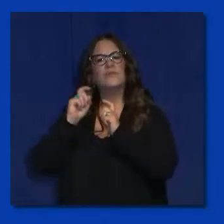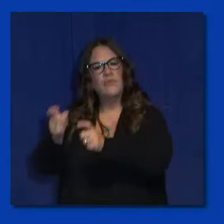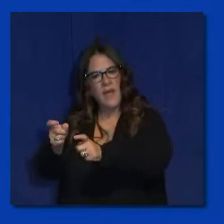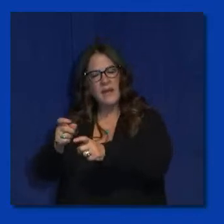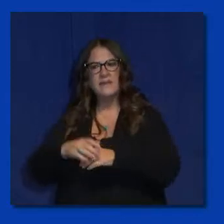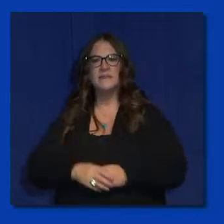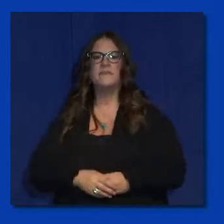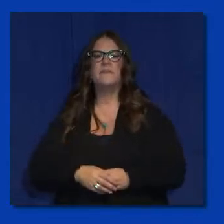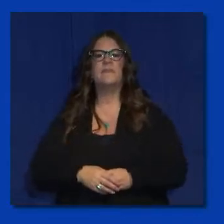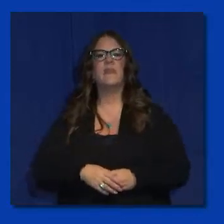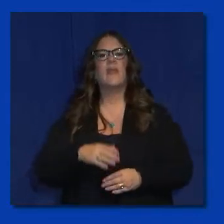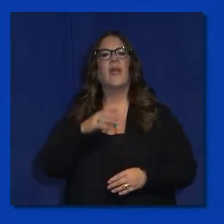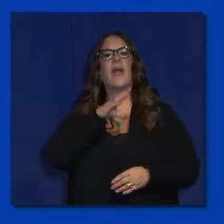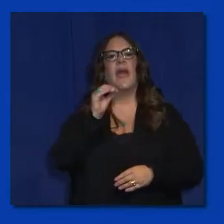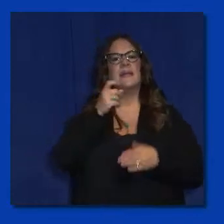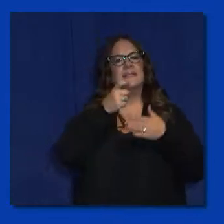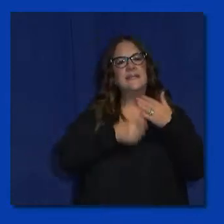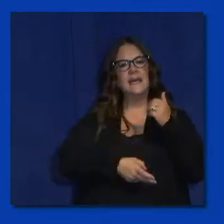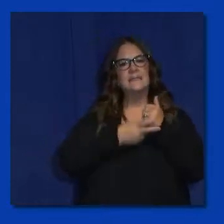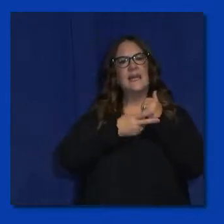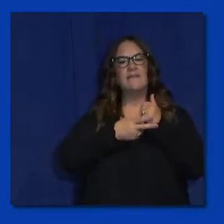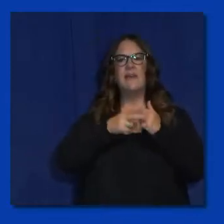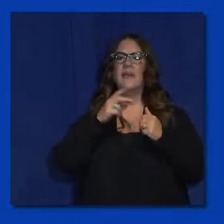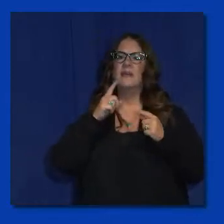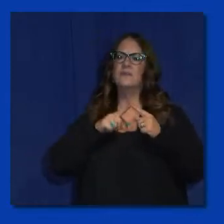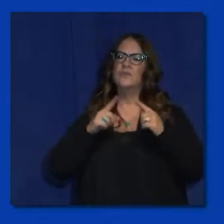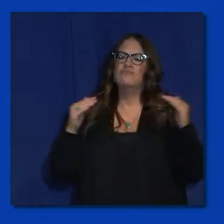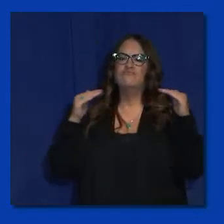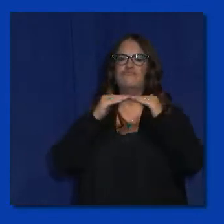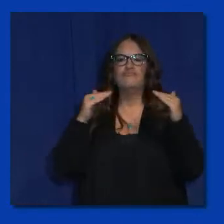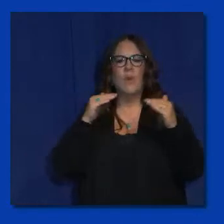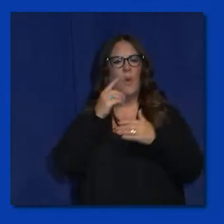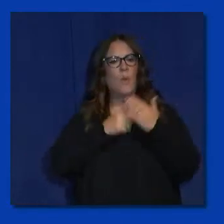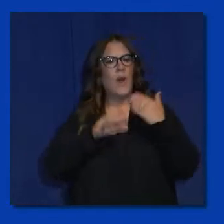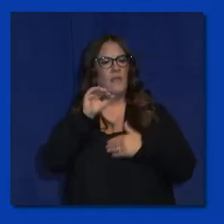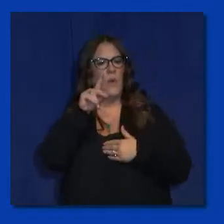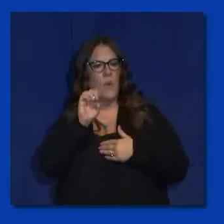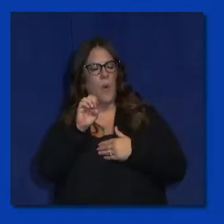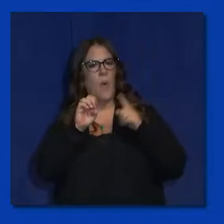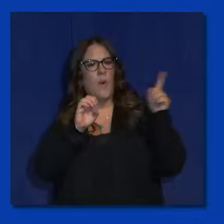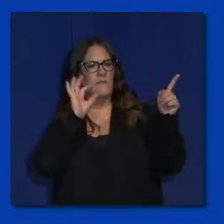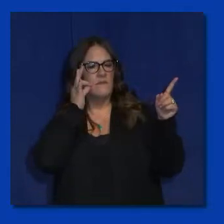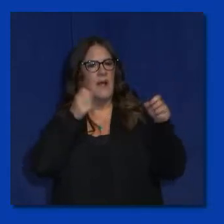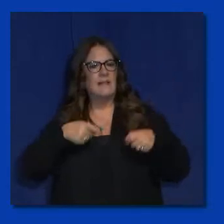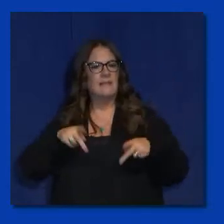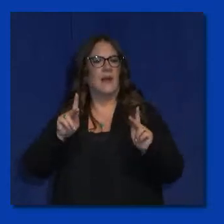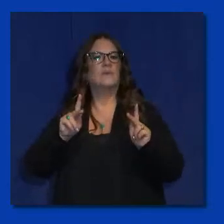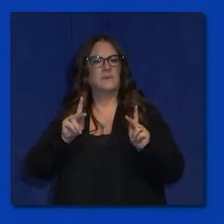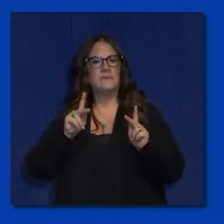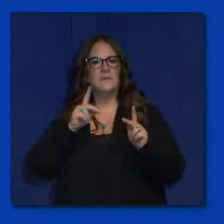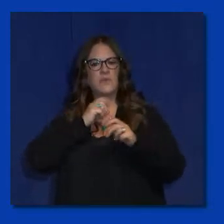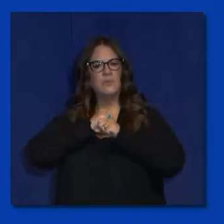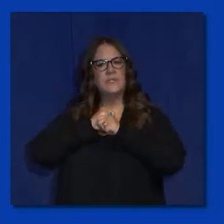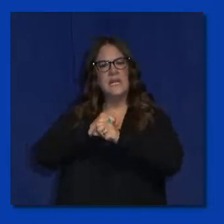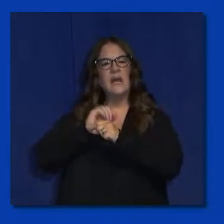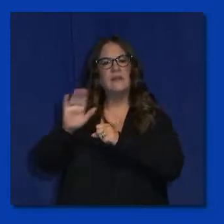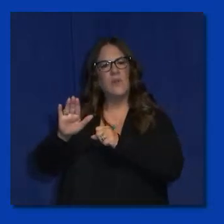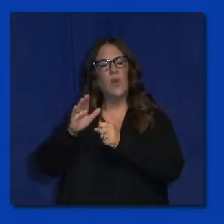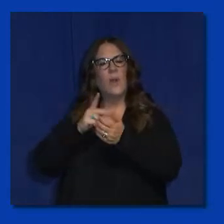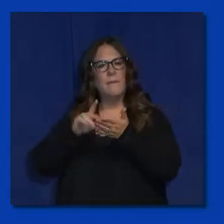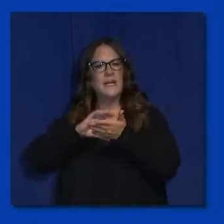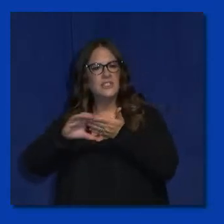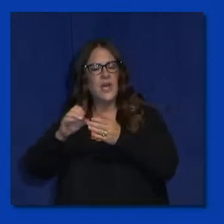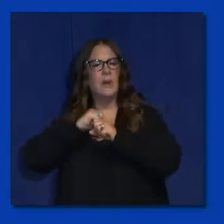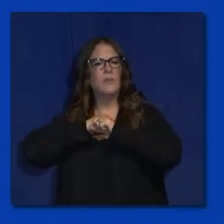fancy word for tax conformity, conforming with the federal tax code around those PPP loans. And remember those paycheck protection loans, and